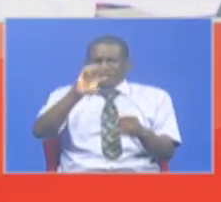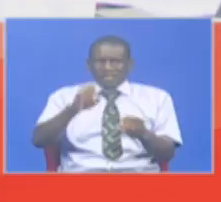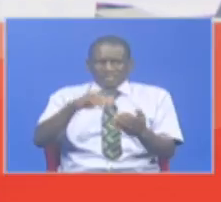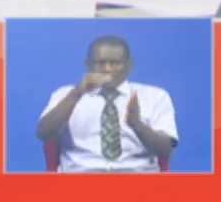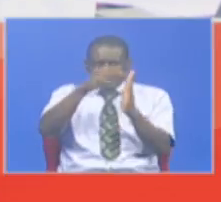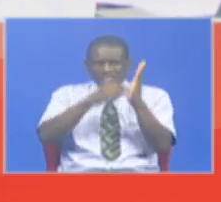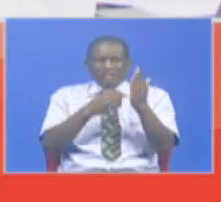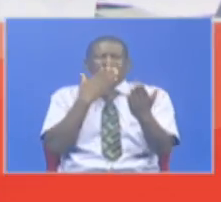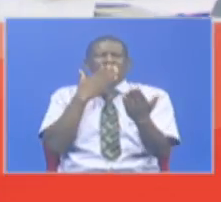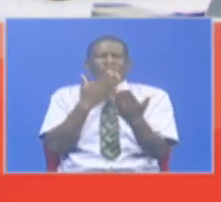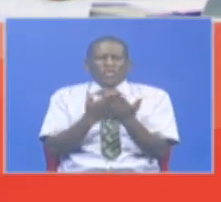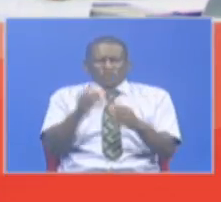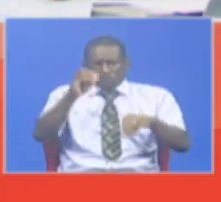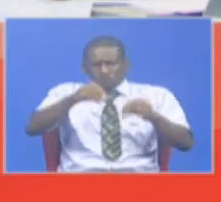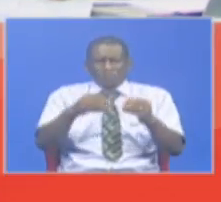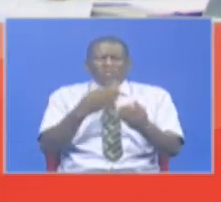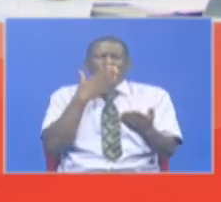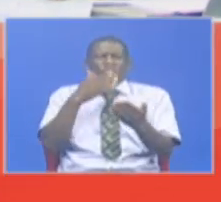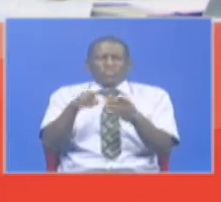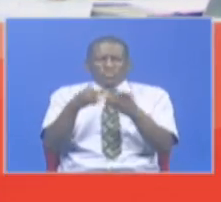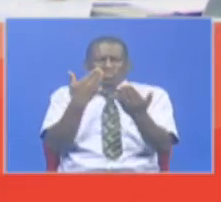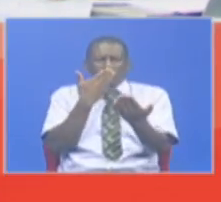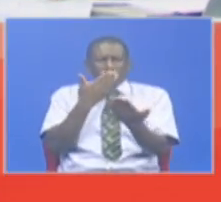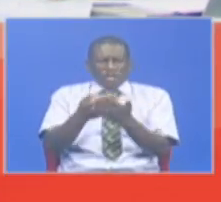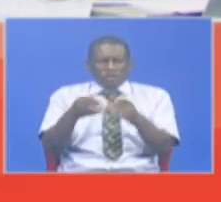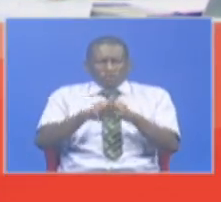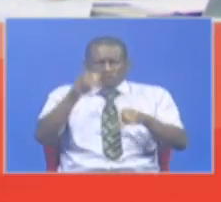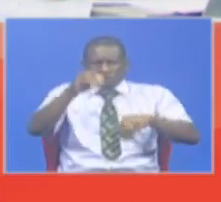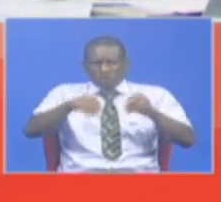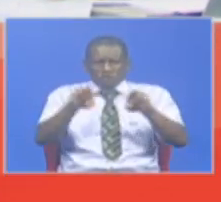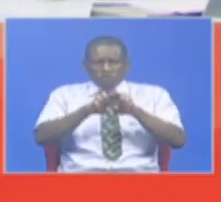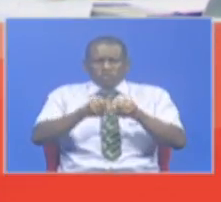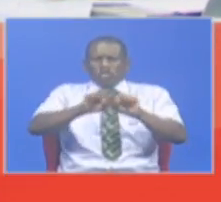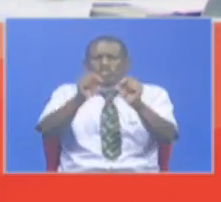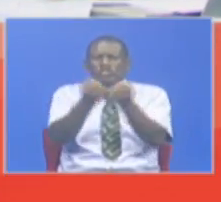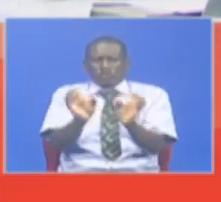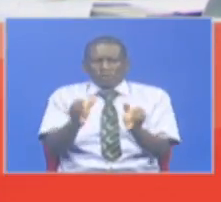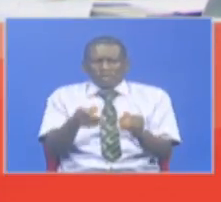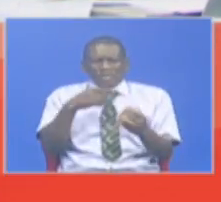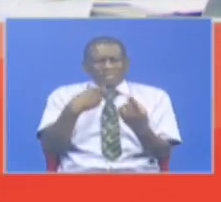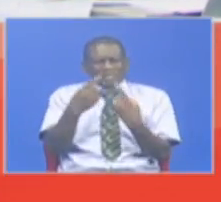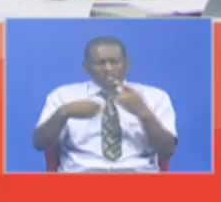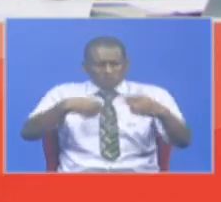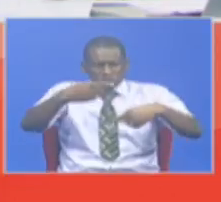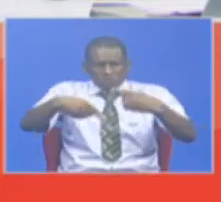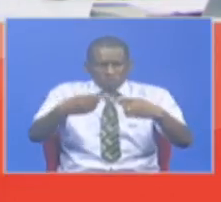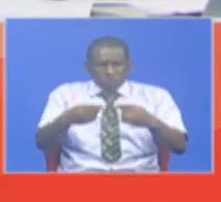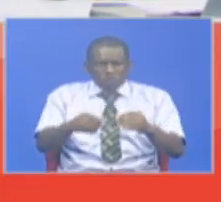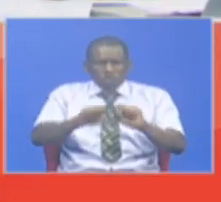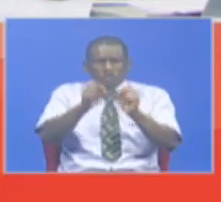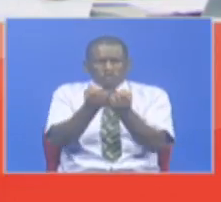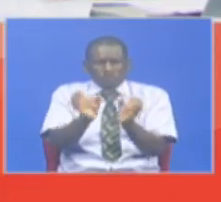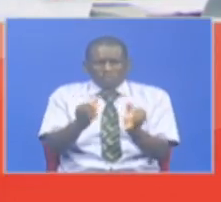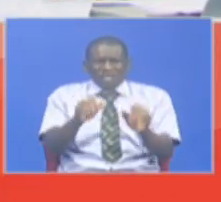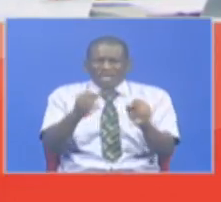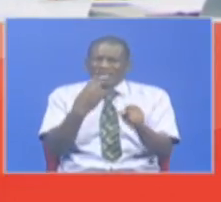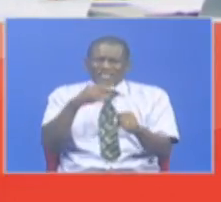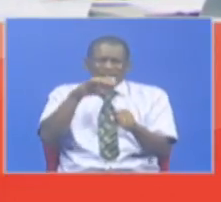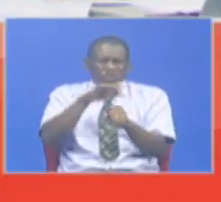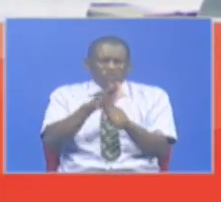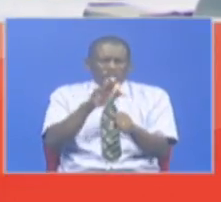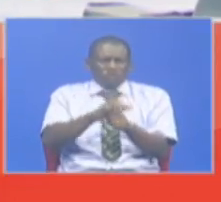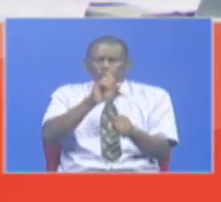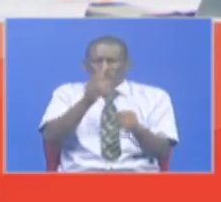your valid campaign. And thank you also for contributing also on social media as well. This conversation continues on social media. I can see a lot of questions